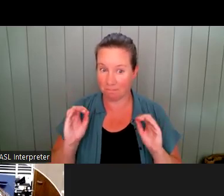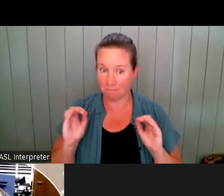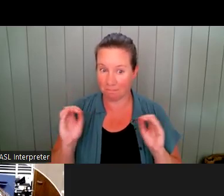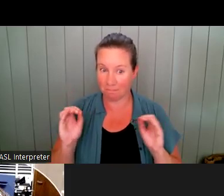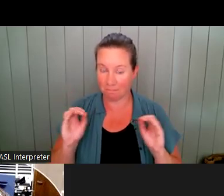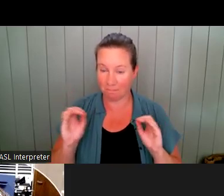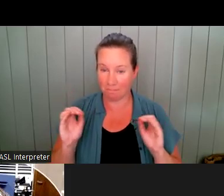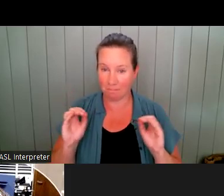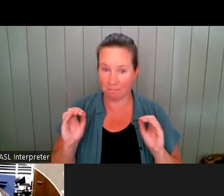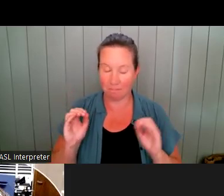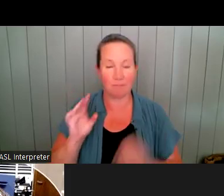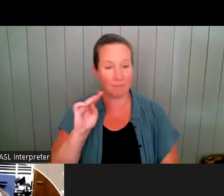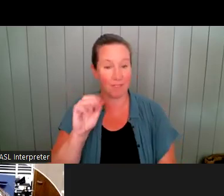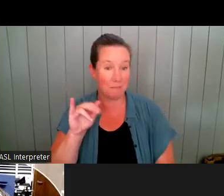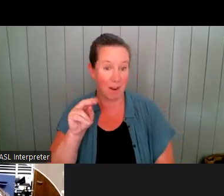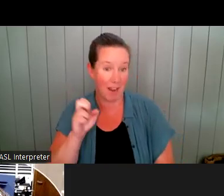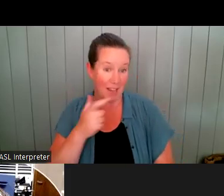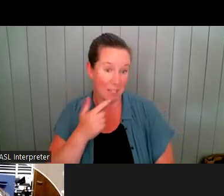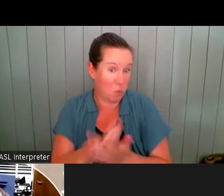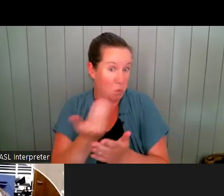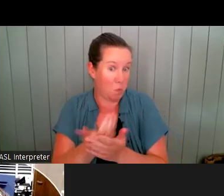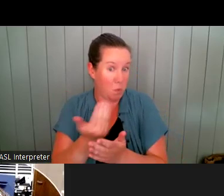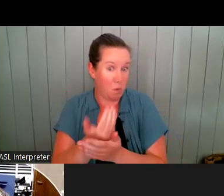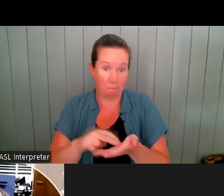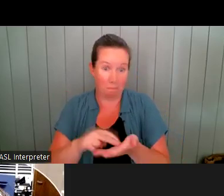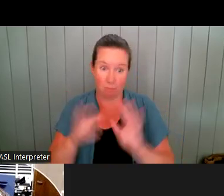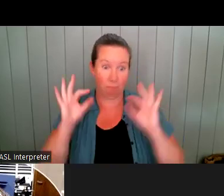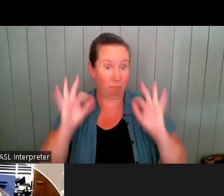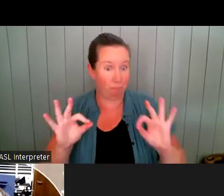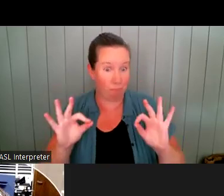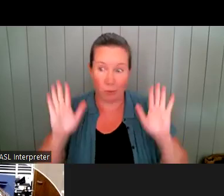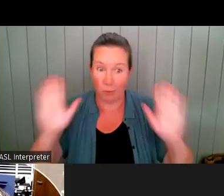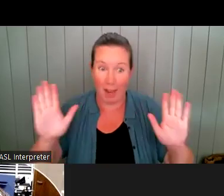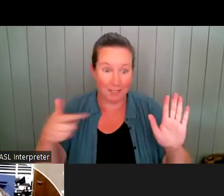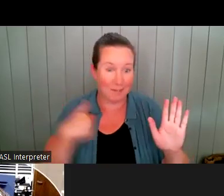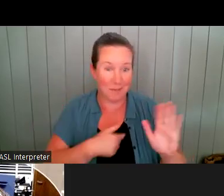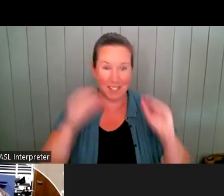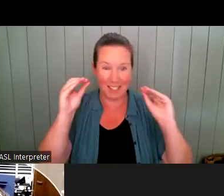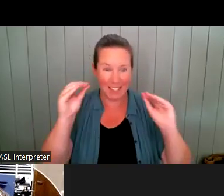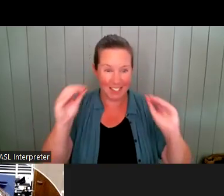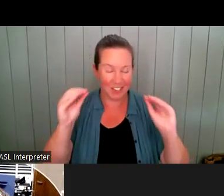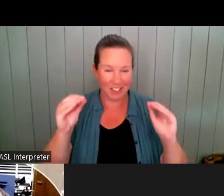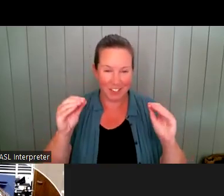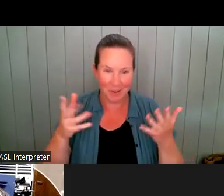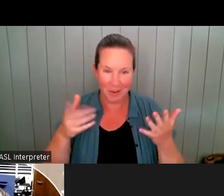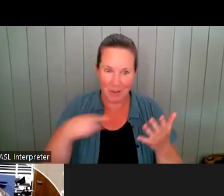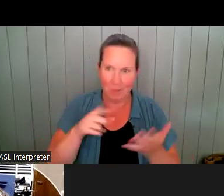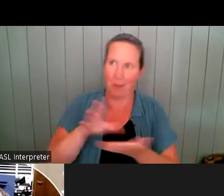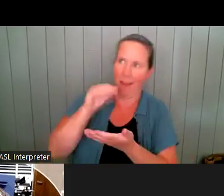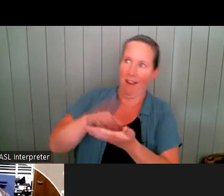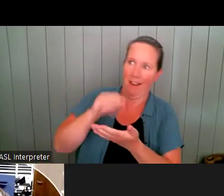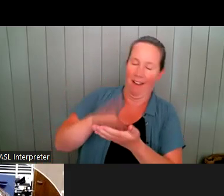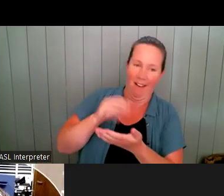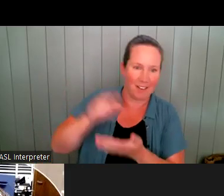Okay. Well, that's good then. We can teach a lot, and this will be a new tool for you guys to use when you're looking for